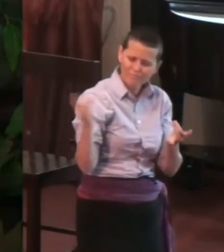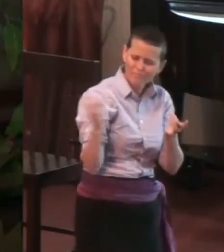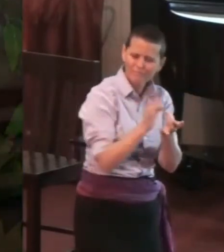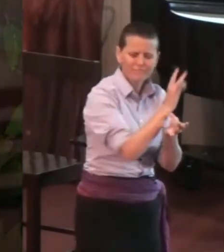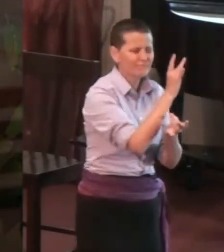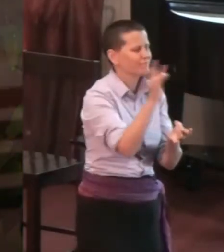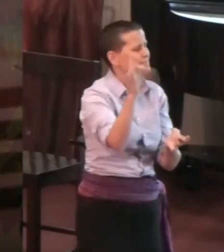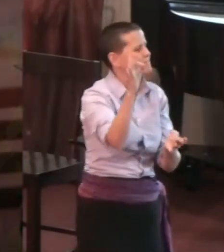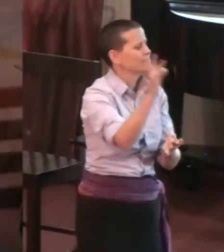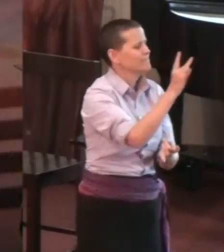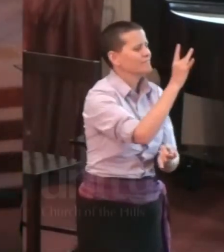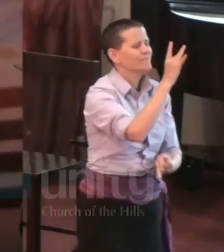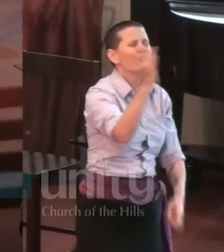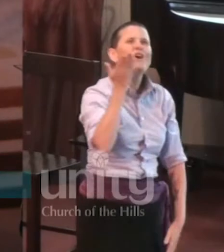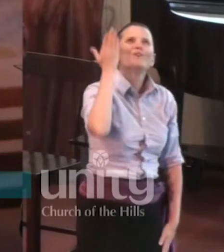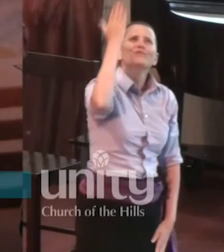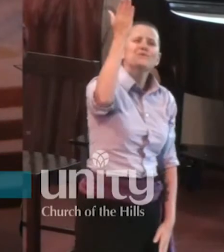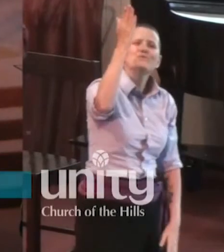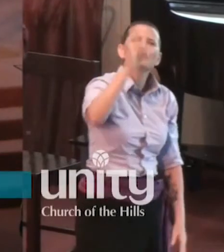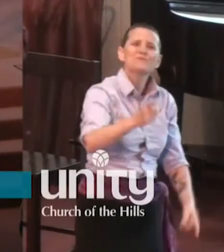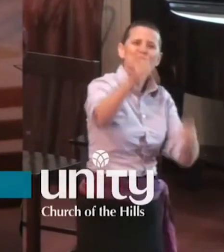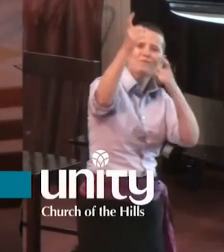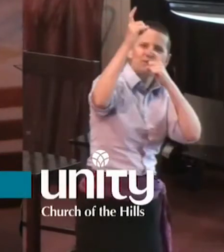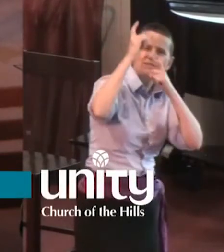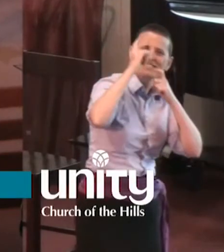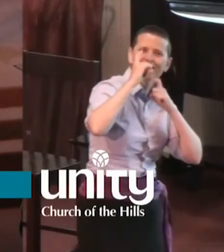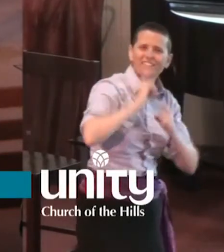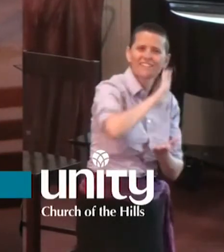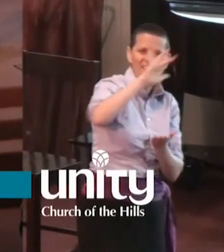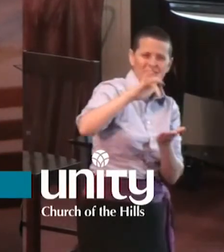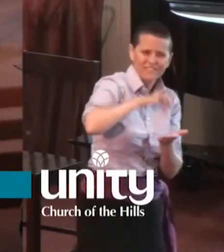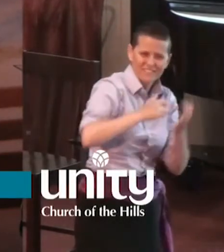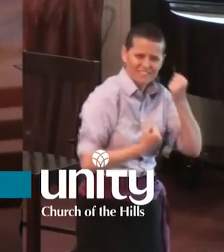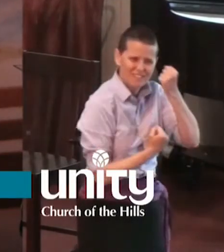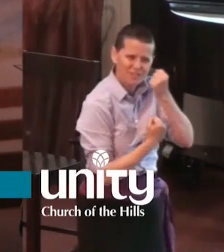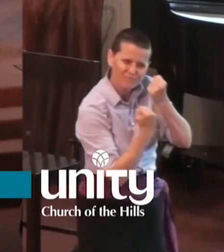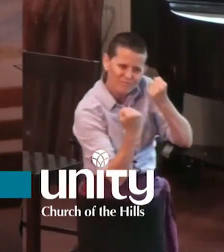Spirit, you are the center